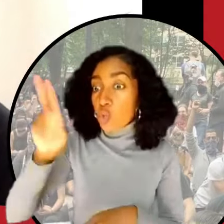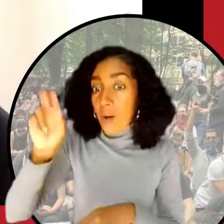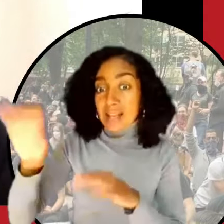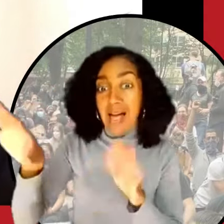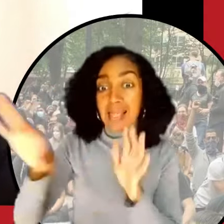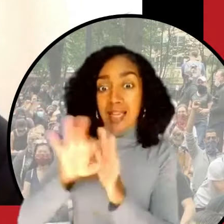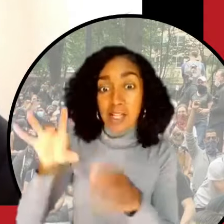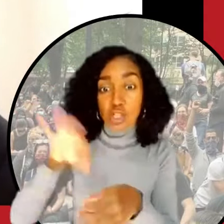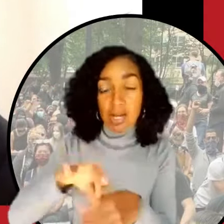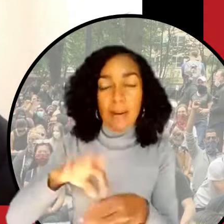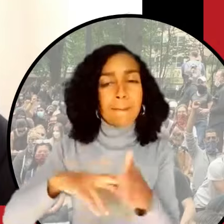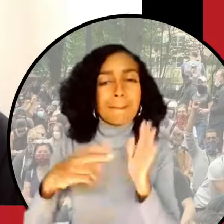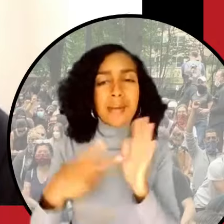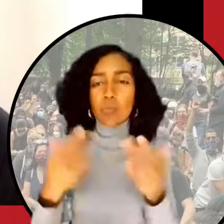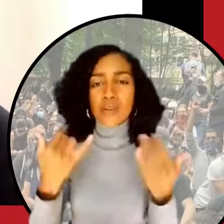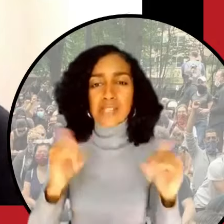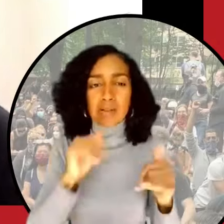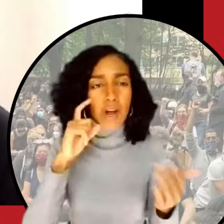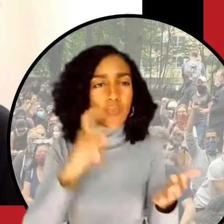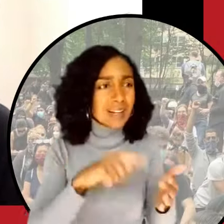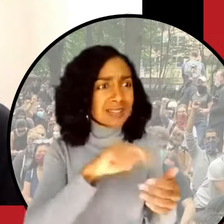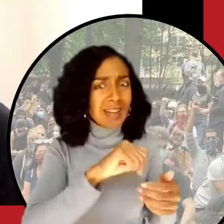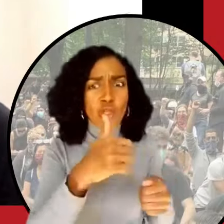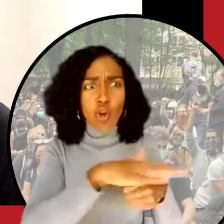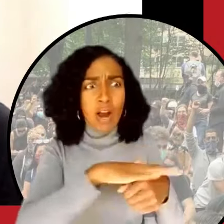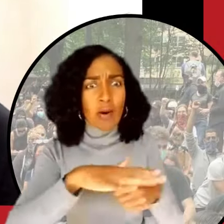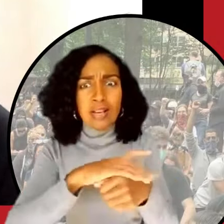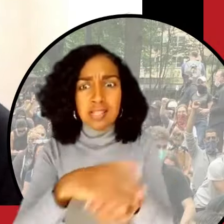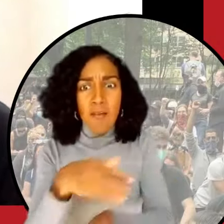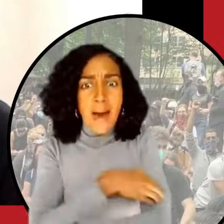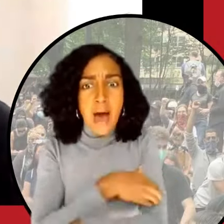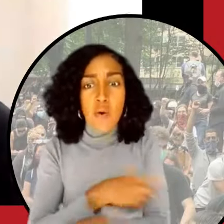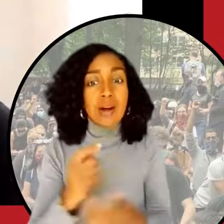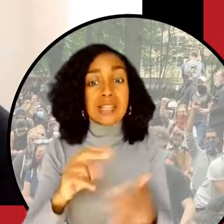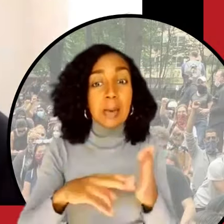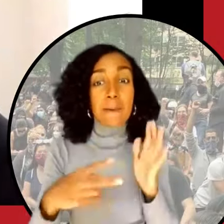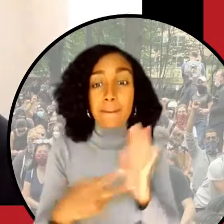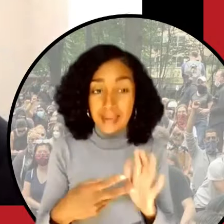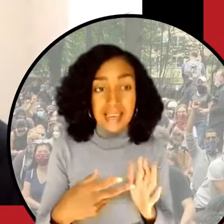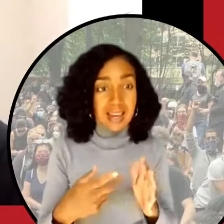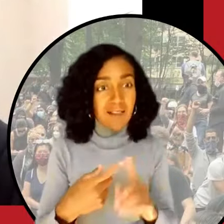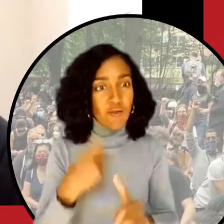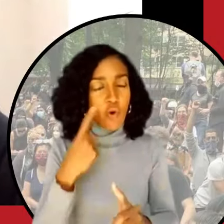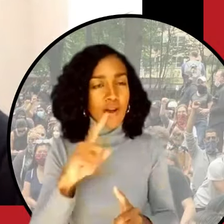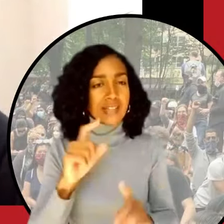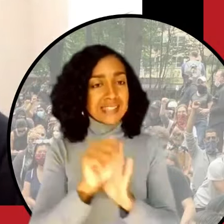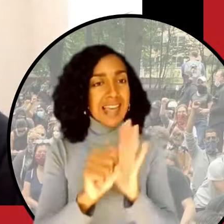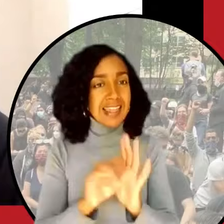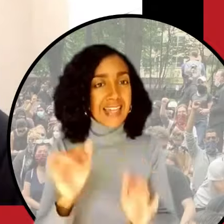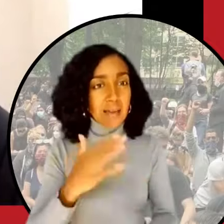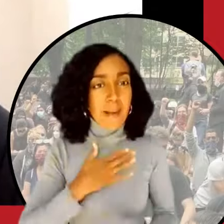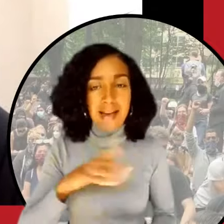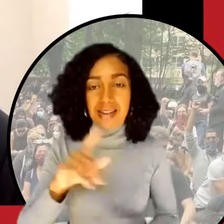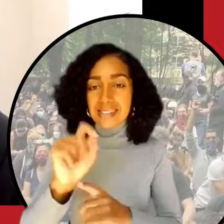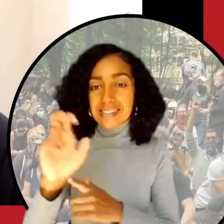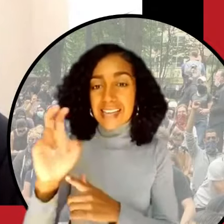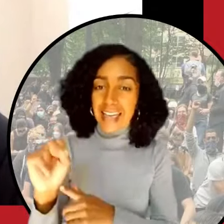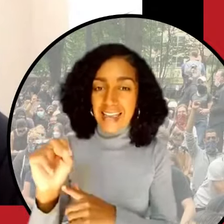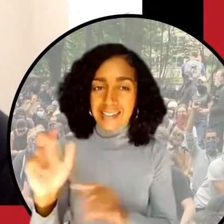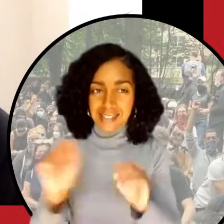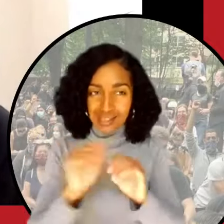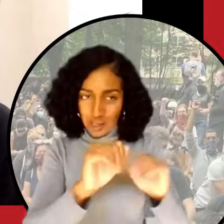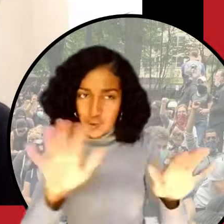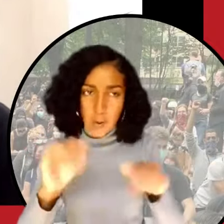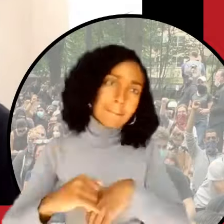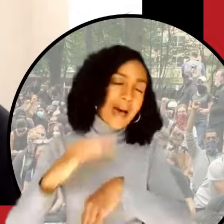mean? That, you know, in a state like mine in Tennessee, sending you all mountain magic, that in the state of Tennessee, it's a winner take all